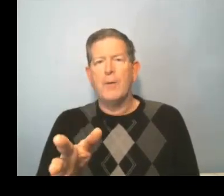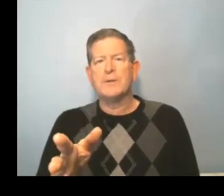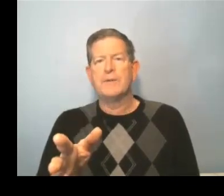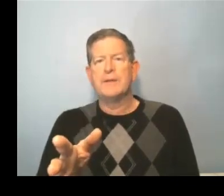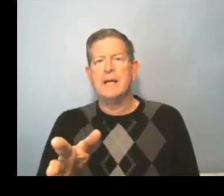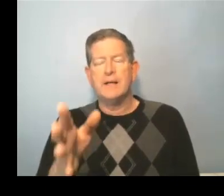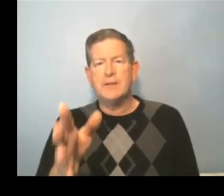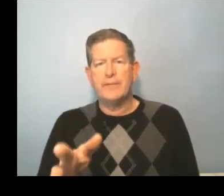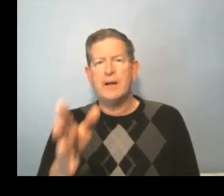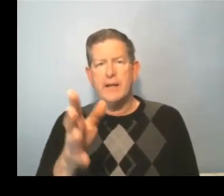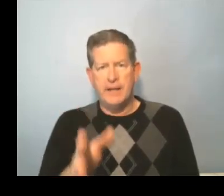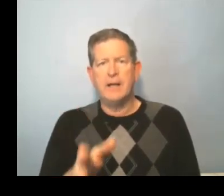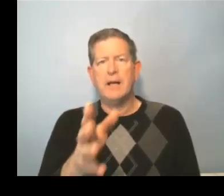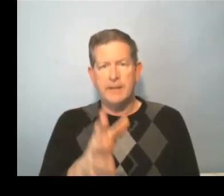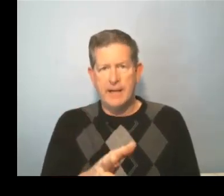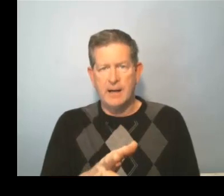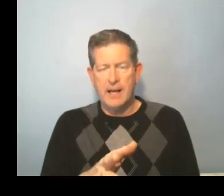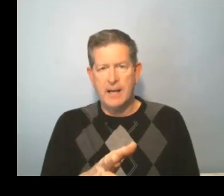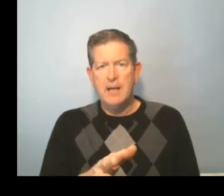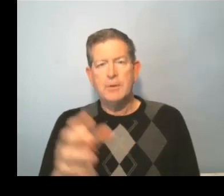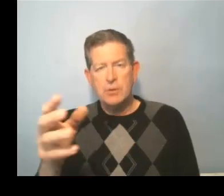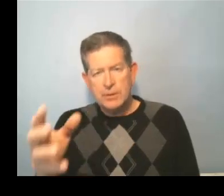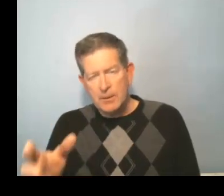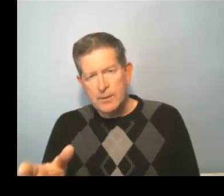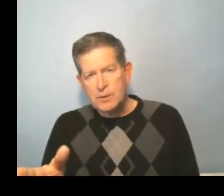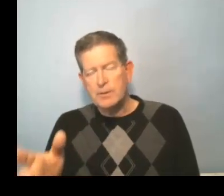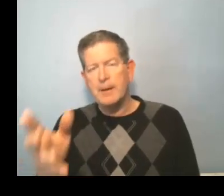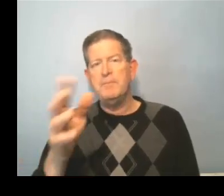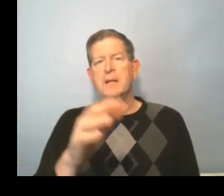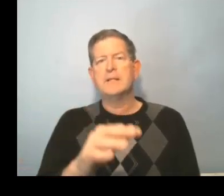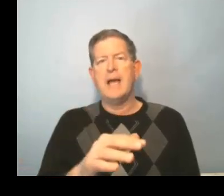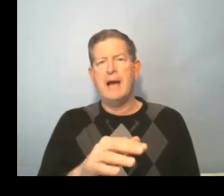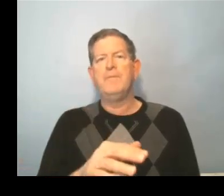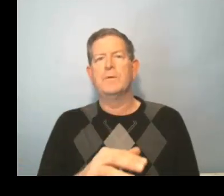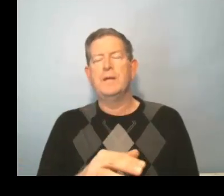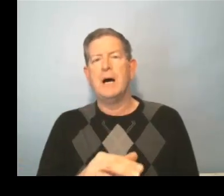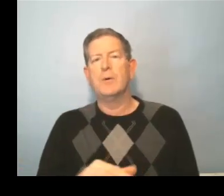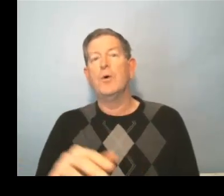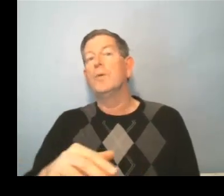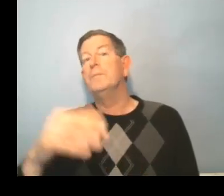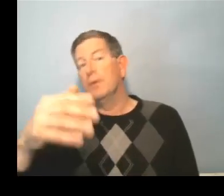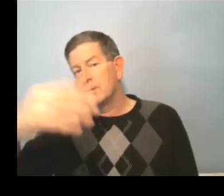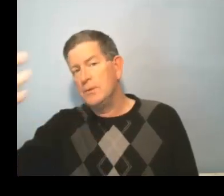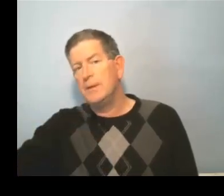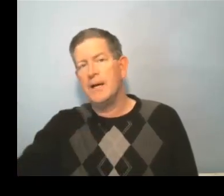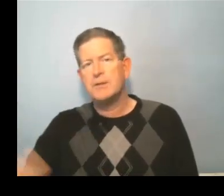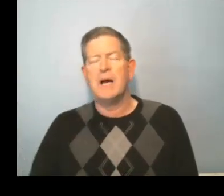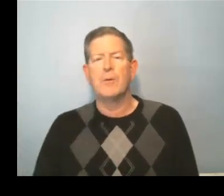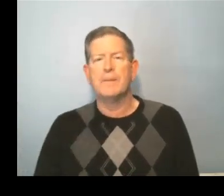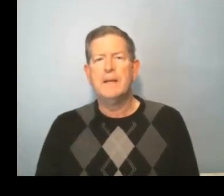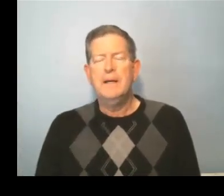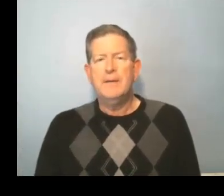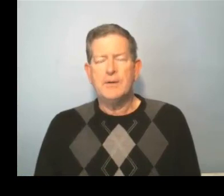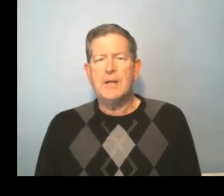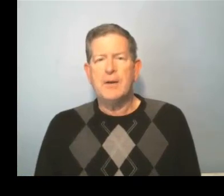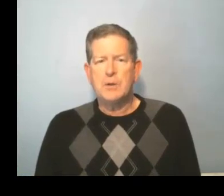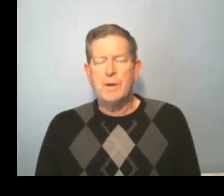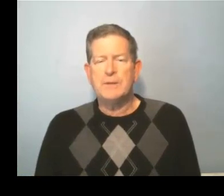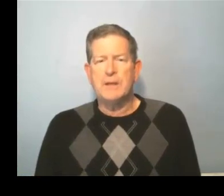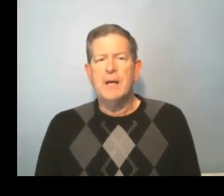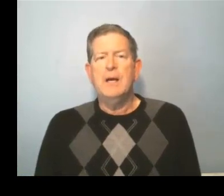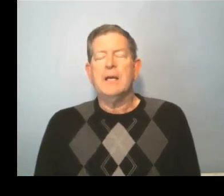of the hours of the day, like 7 o'clock, 8 o'clock, 9 o'clock, but you're dealing with a certain amount of minutes after the hour or two the next hour? This